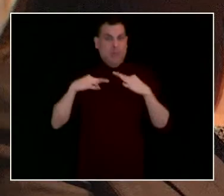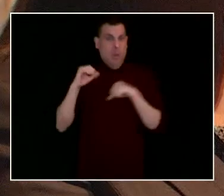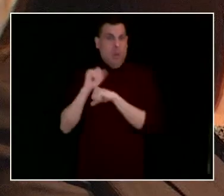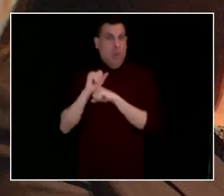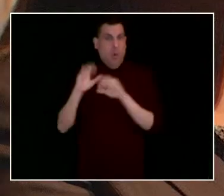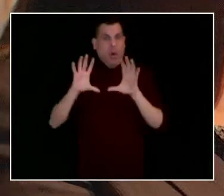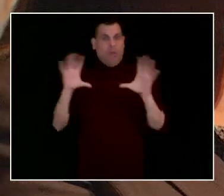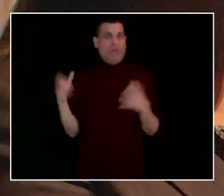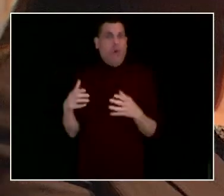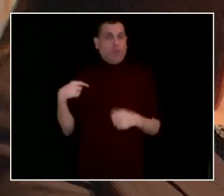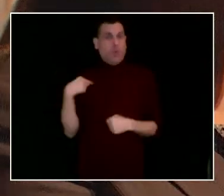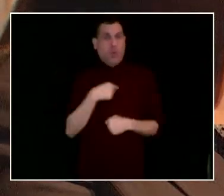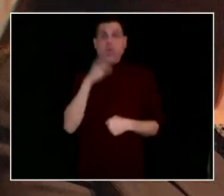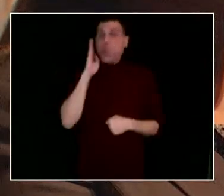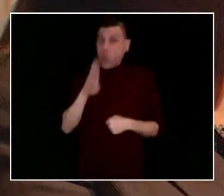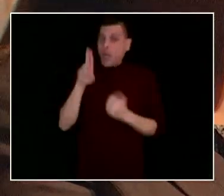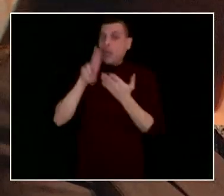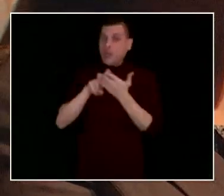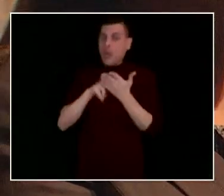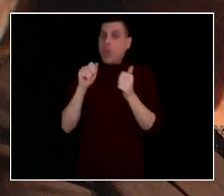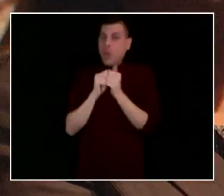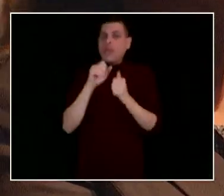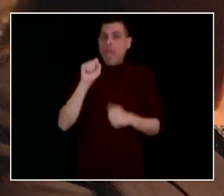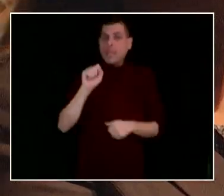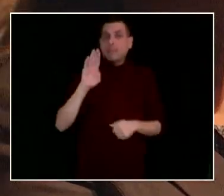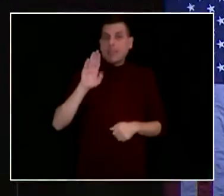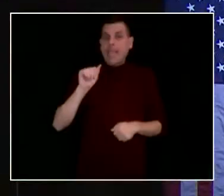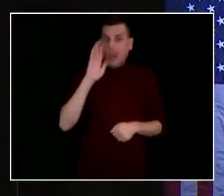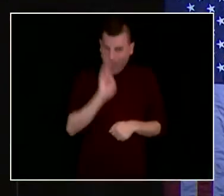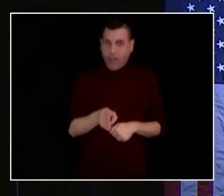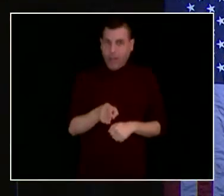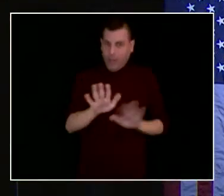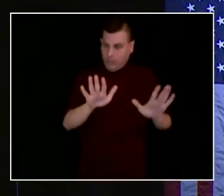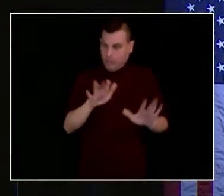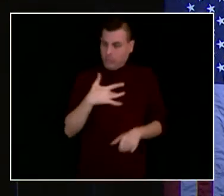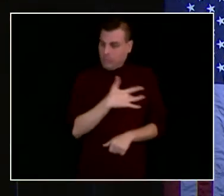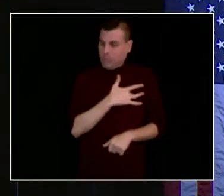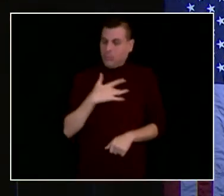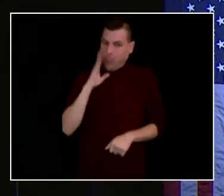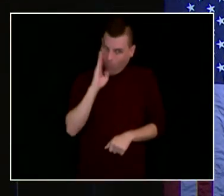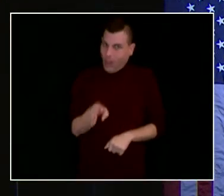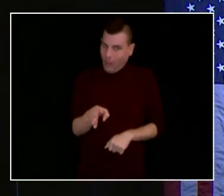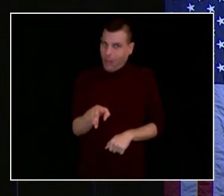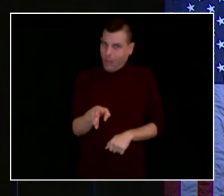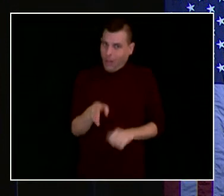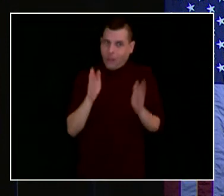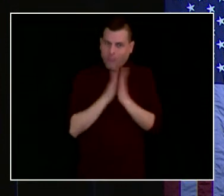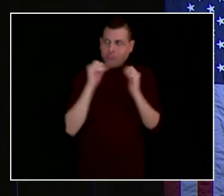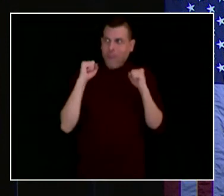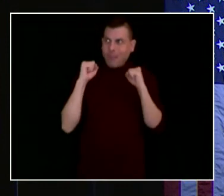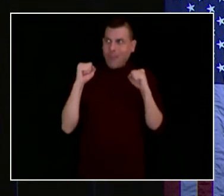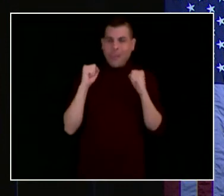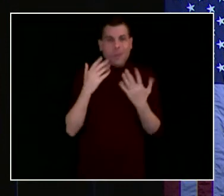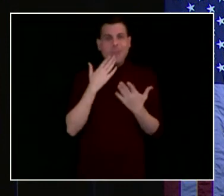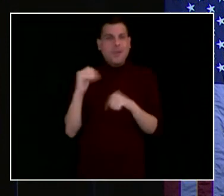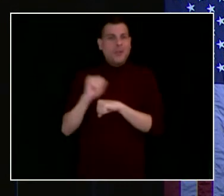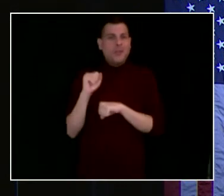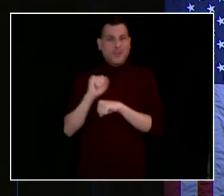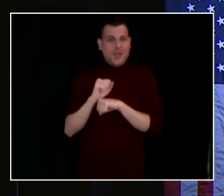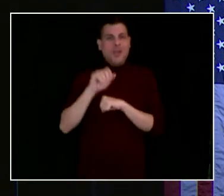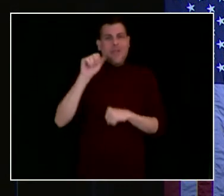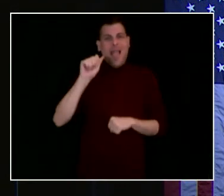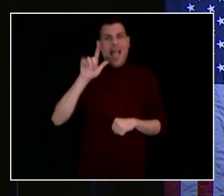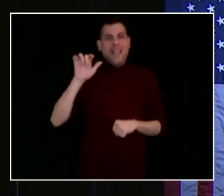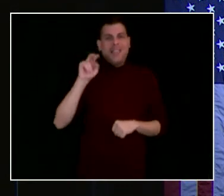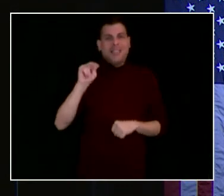reach a contract with the SBA. Trust me, we will. Good job, Chief Counsel Allison Stoddard,